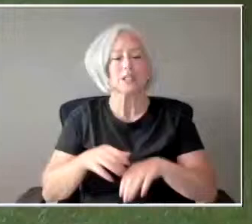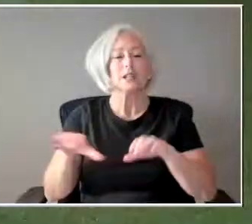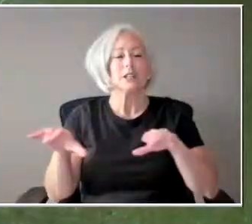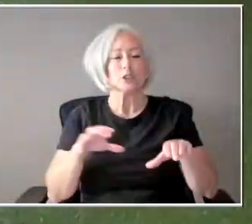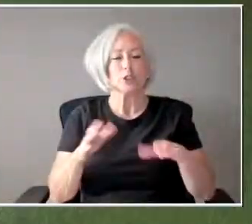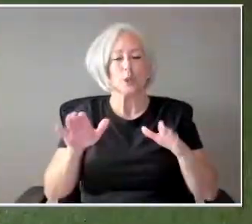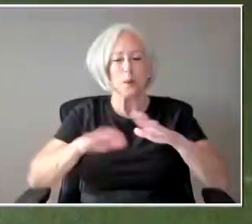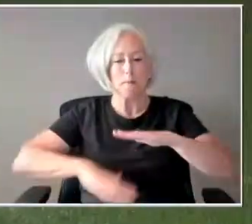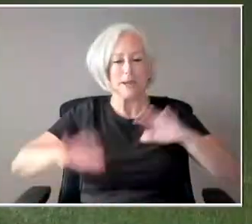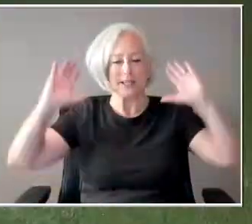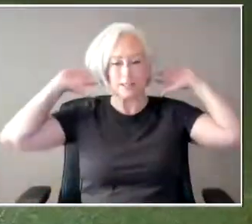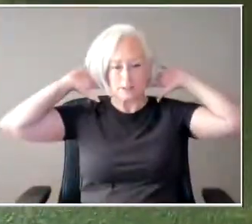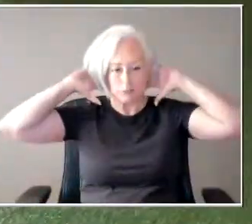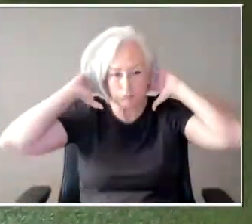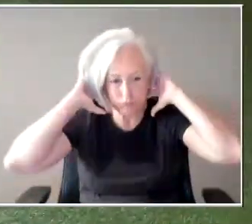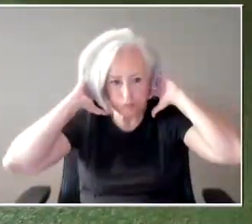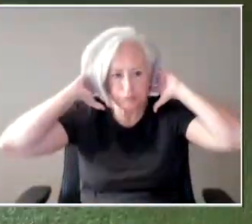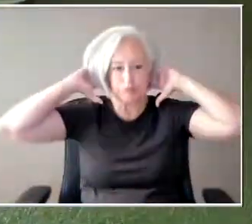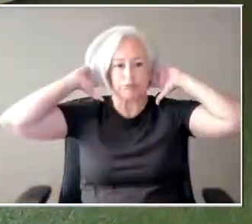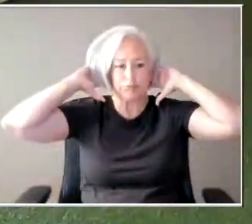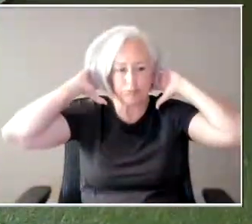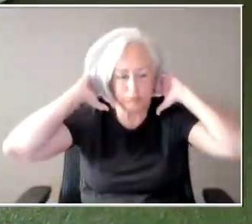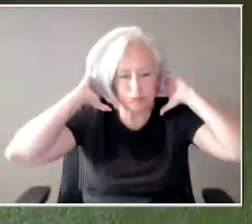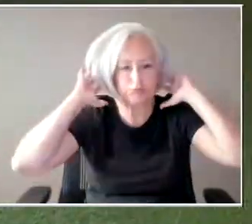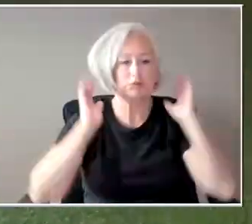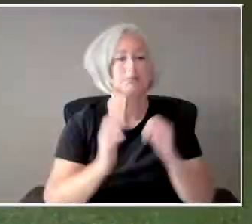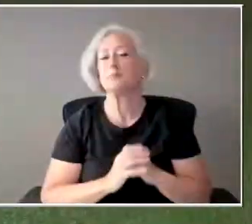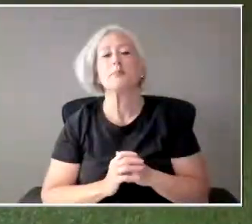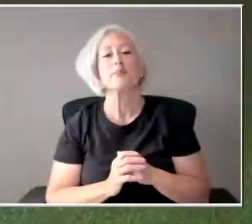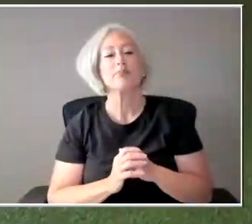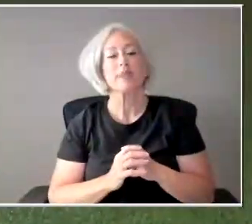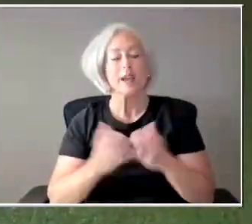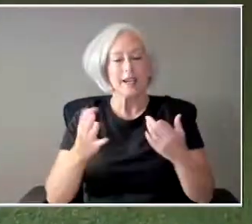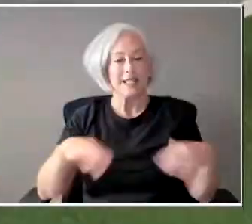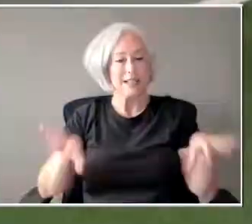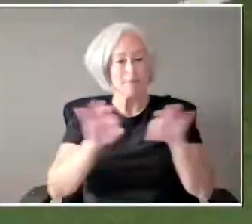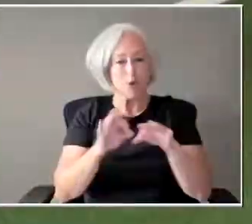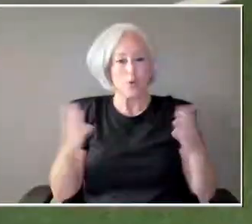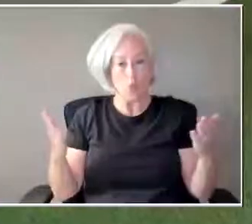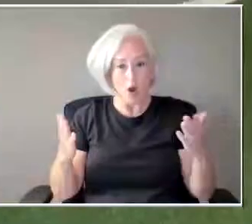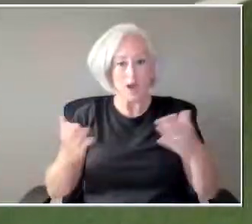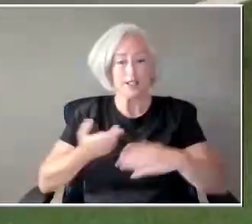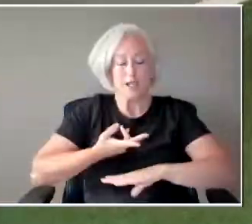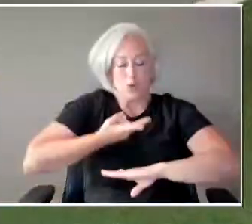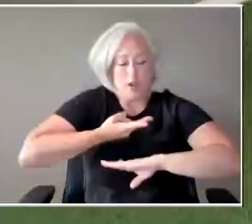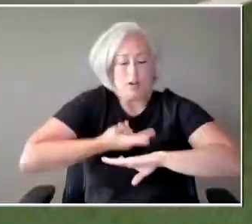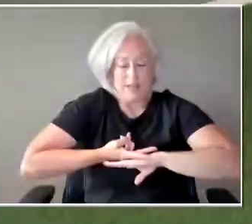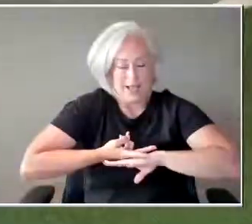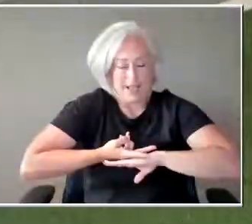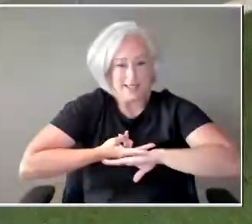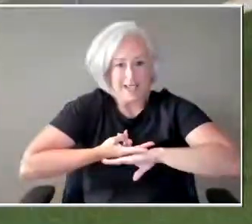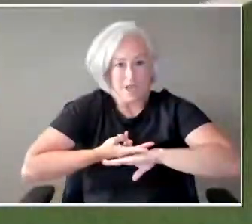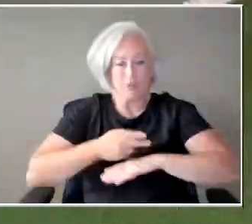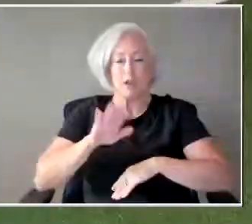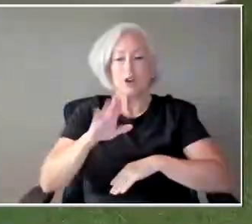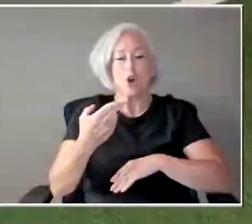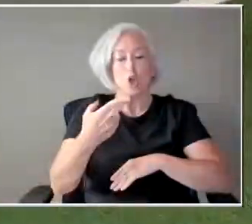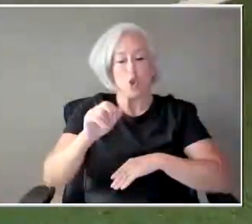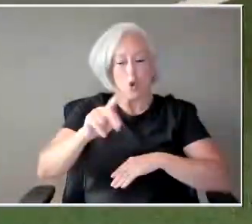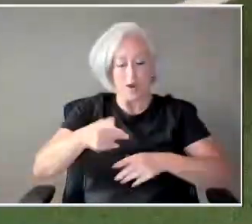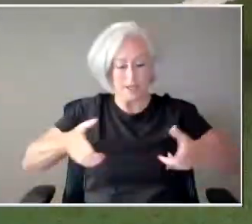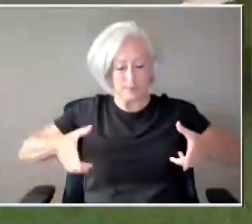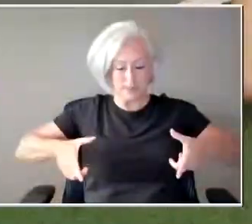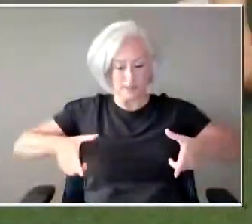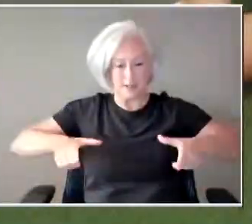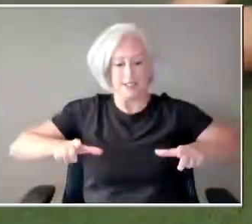So in the crunch position, always want to just make sure to tilt your pelvis so that your back is kind of pressed tight into the floor. There we go. Hands are going to